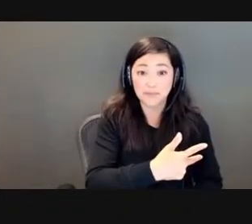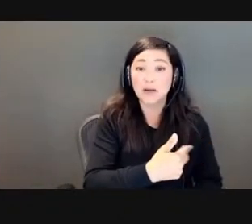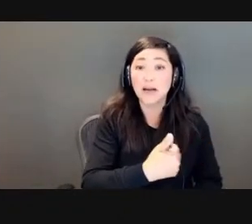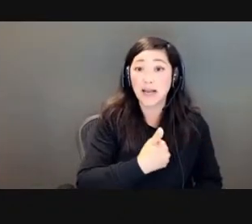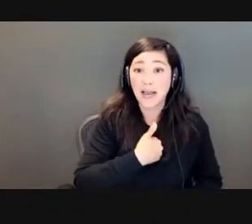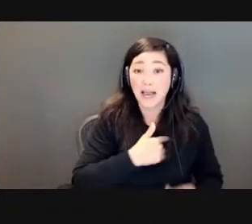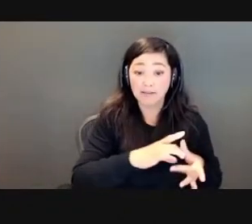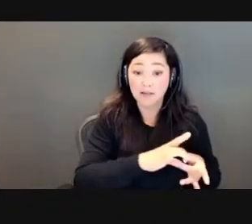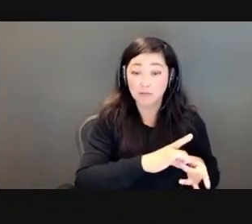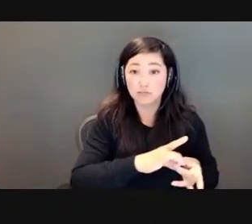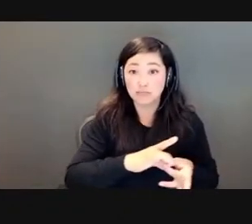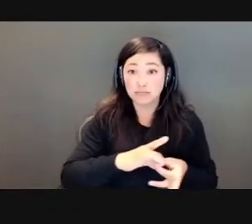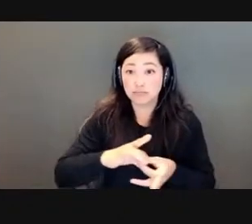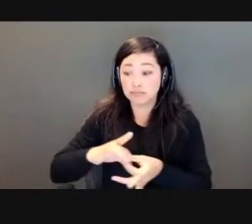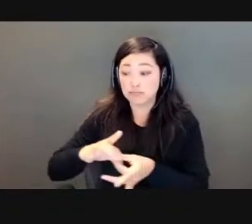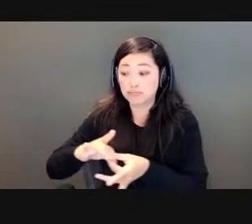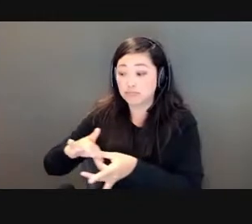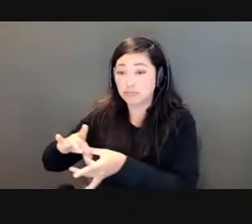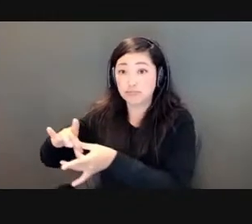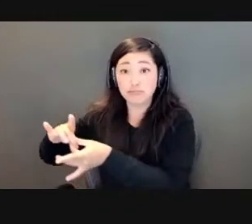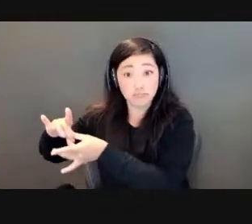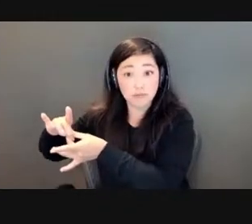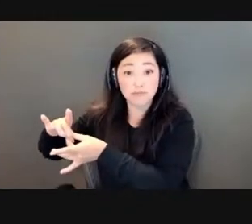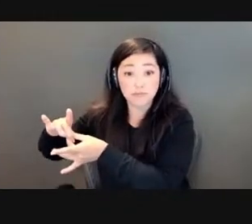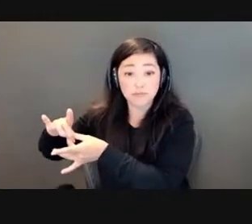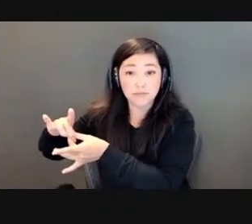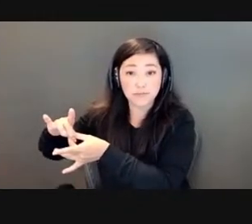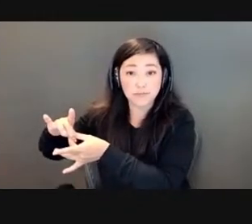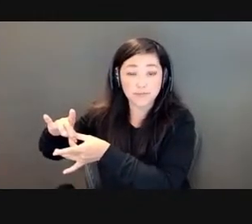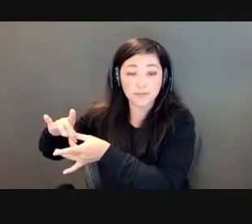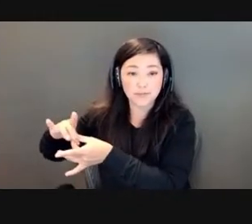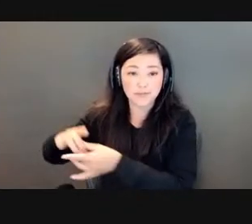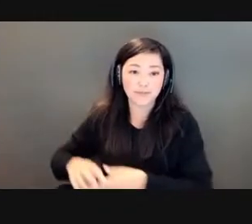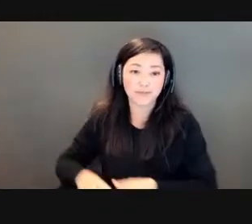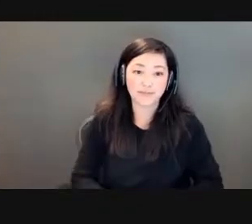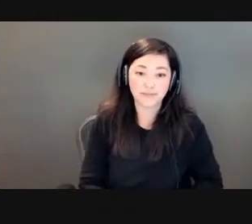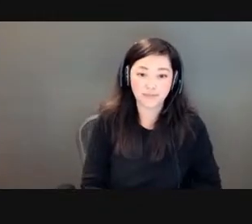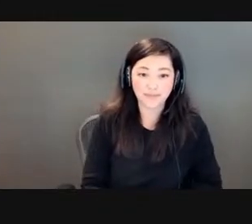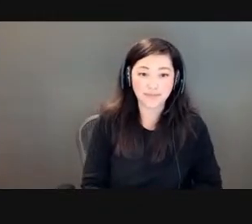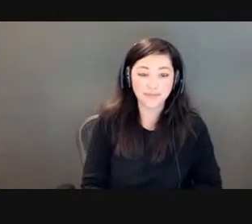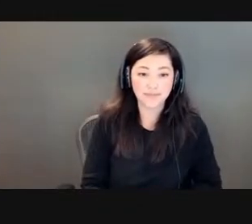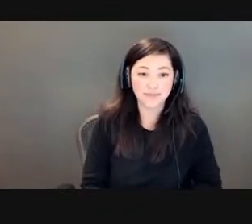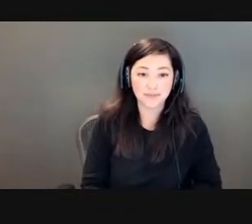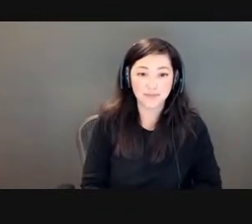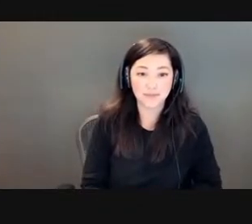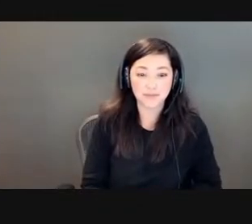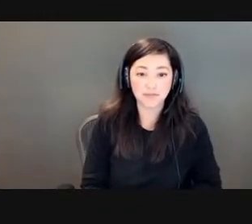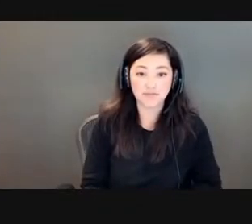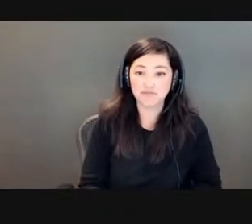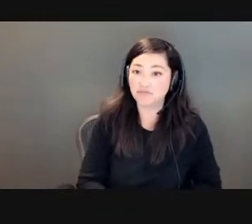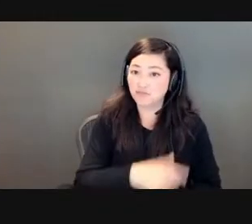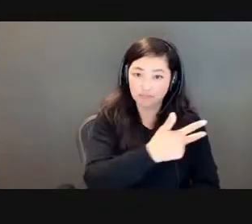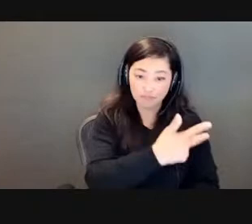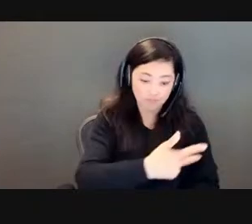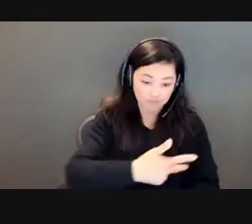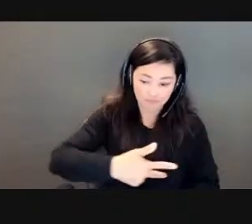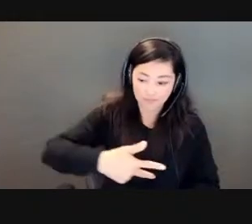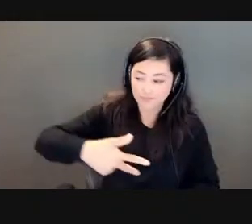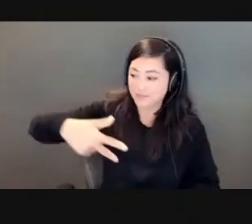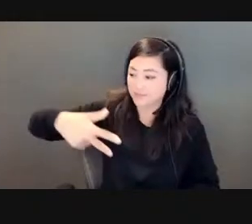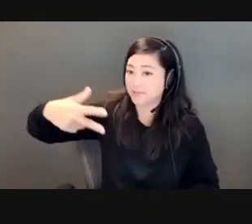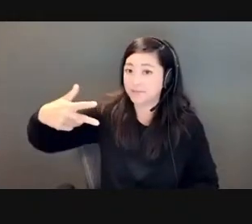cable attached to the bike, and then it slowly rolls the bike